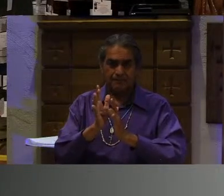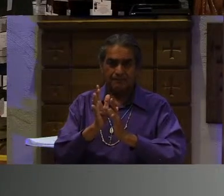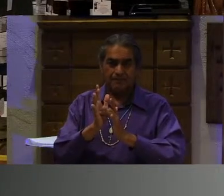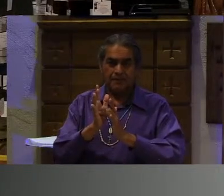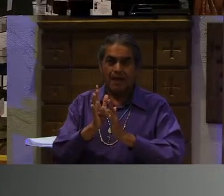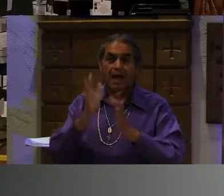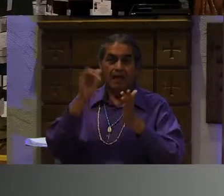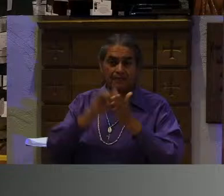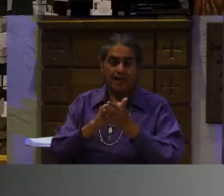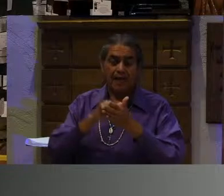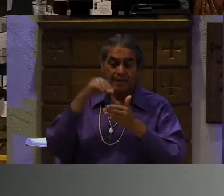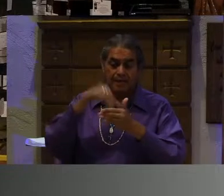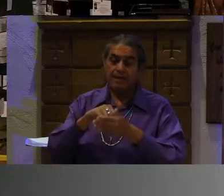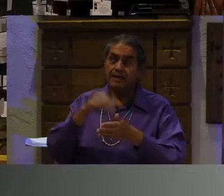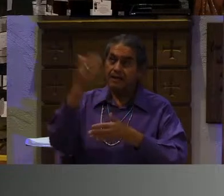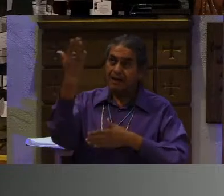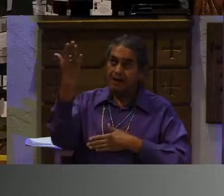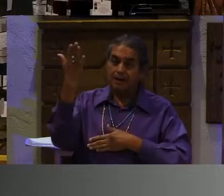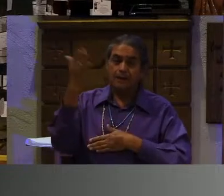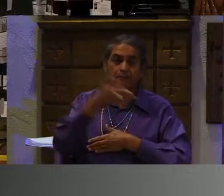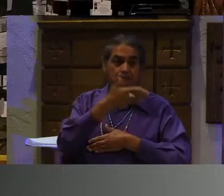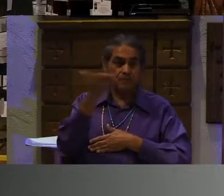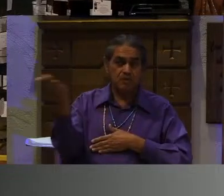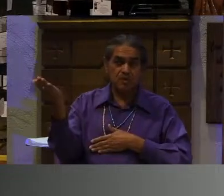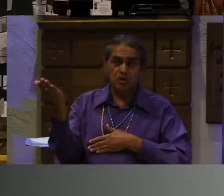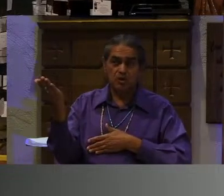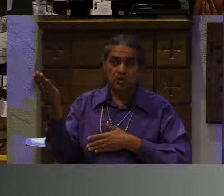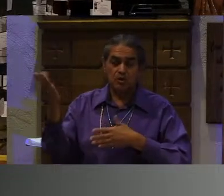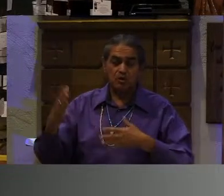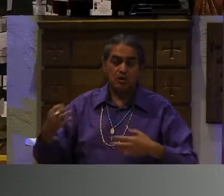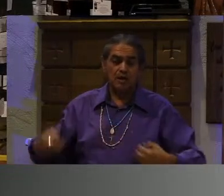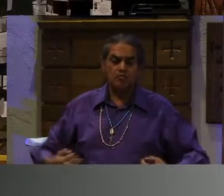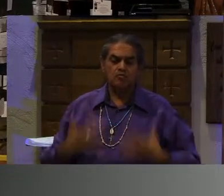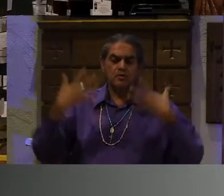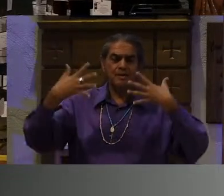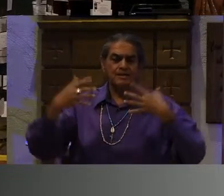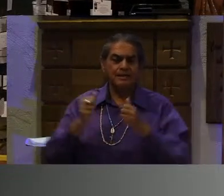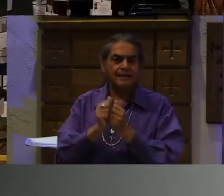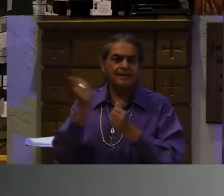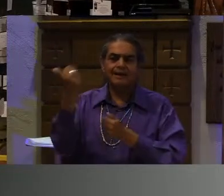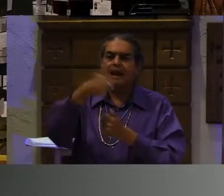that in him you were enriched in every way,